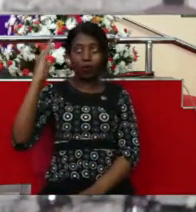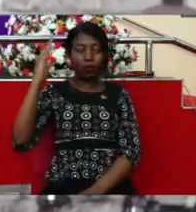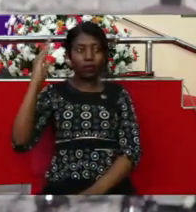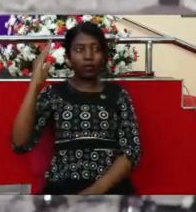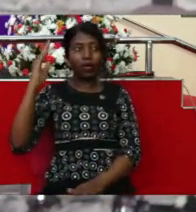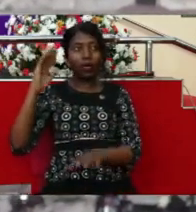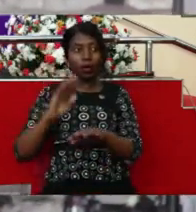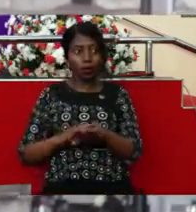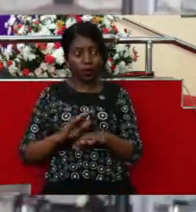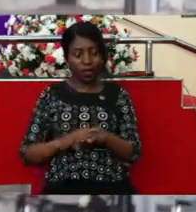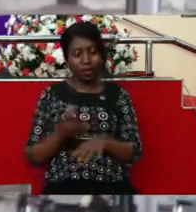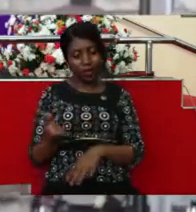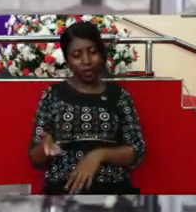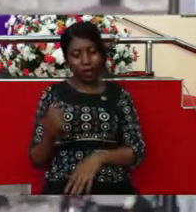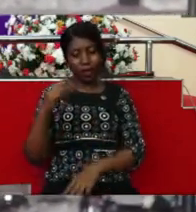locality of